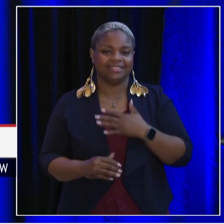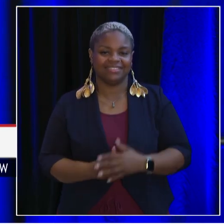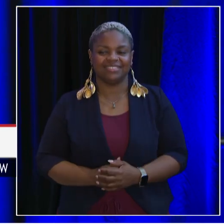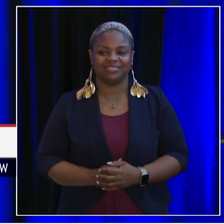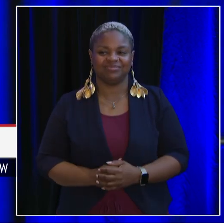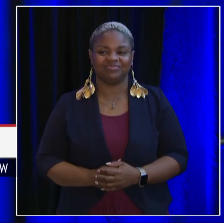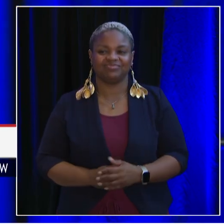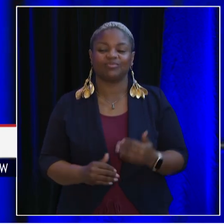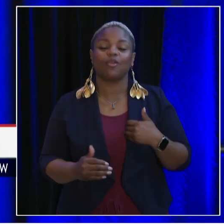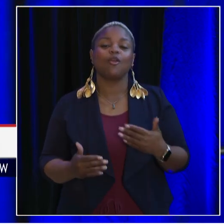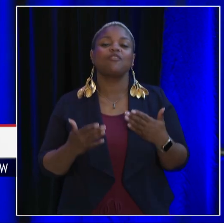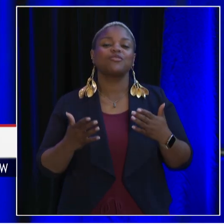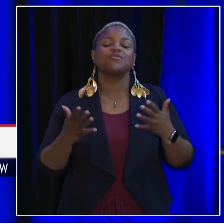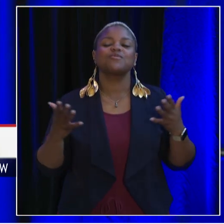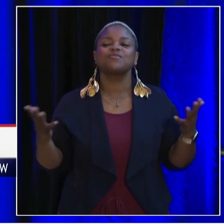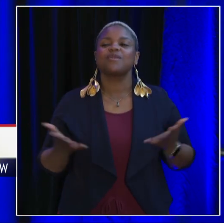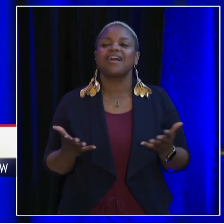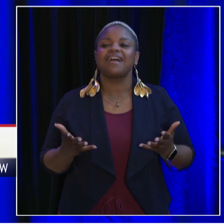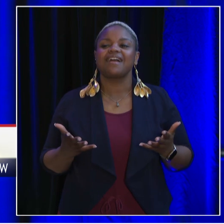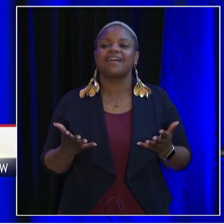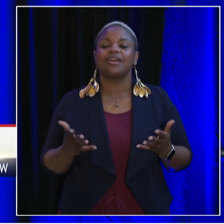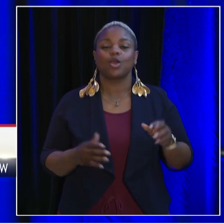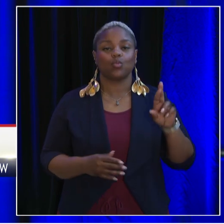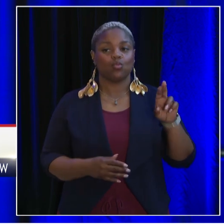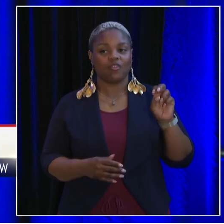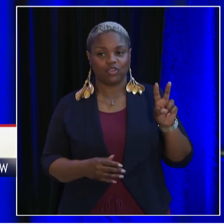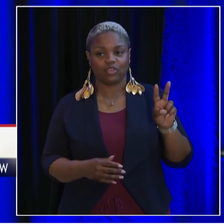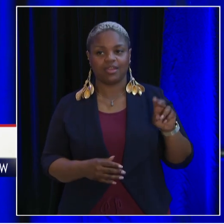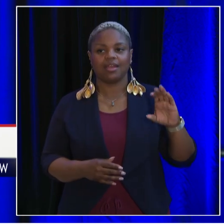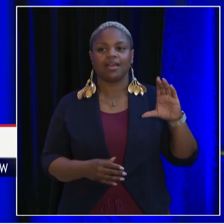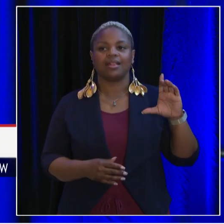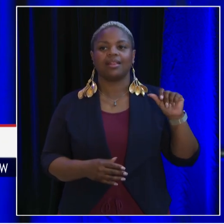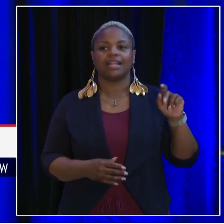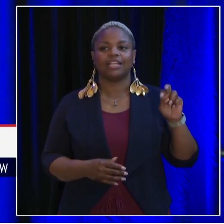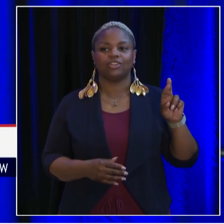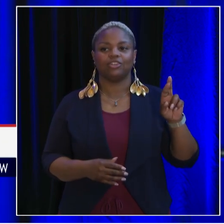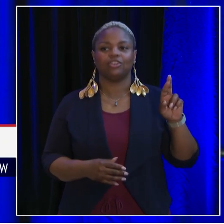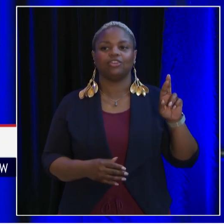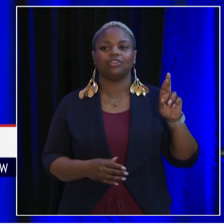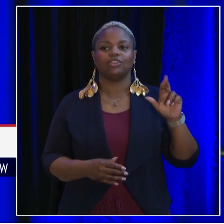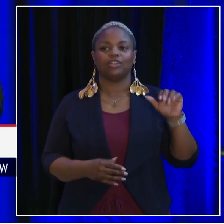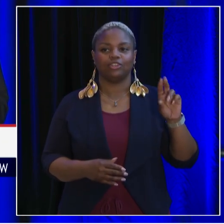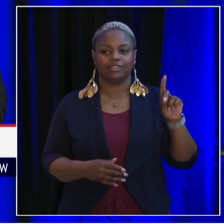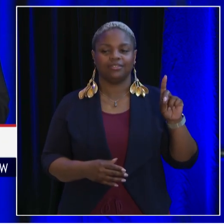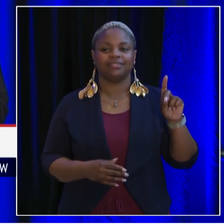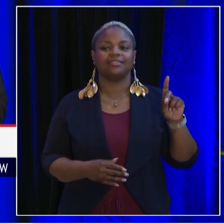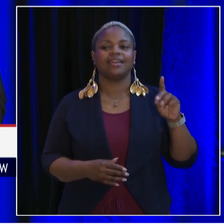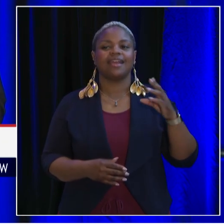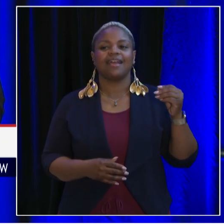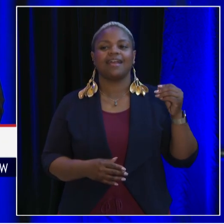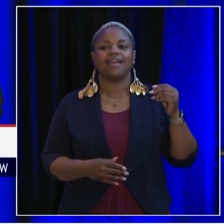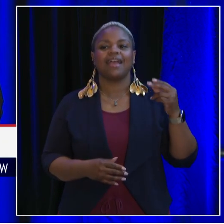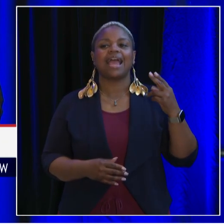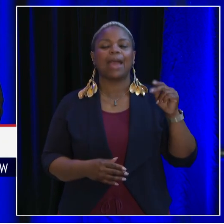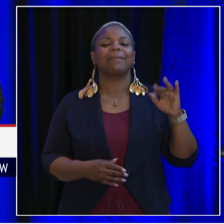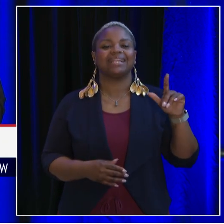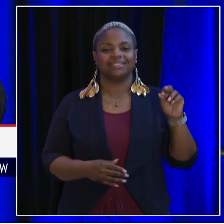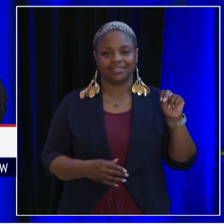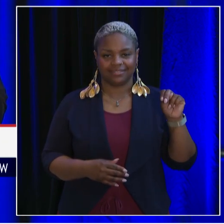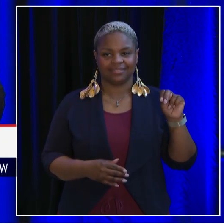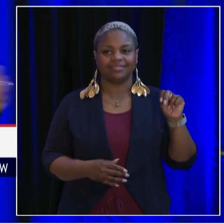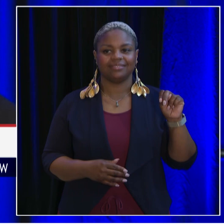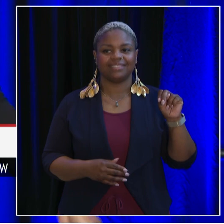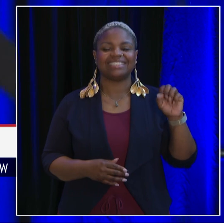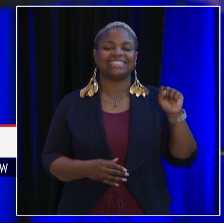and grace is the Reverend Canon Leonard Hamlin Sr. People are laughing because some of y'all ate already, so the Reverend is going to pray for that as